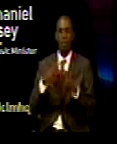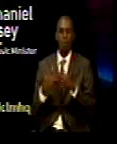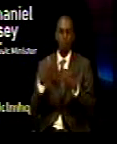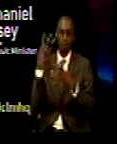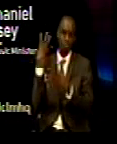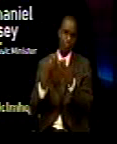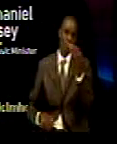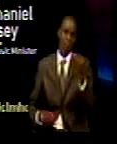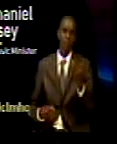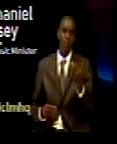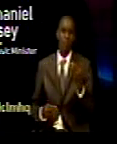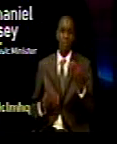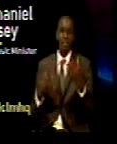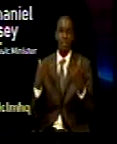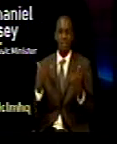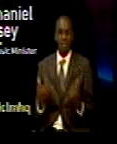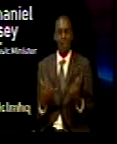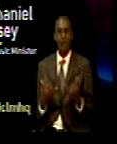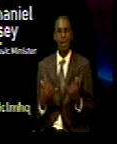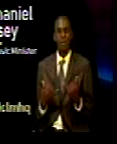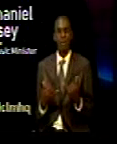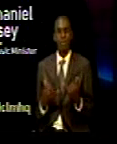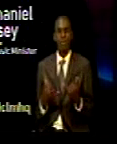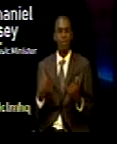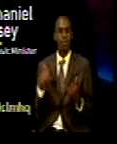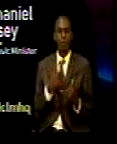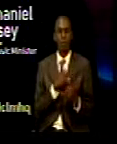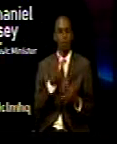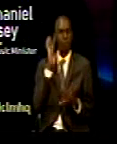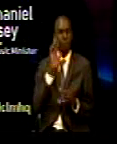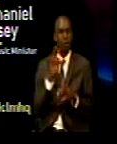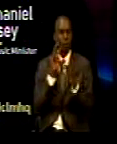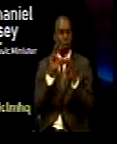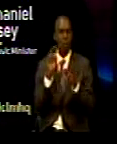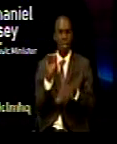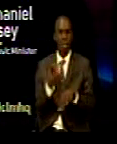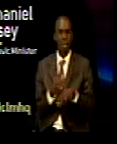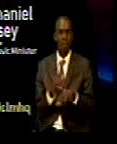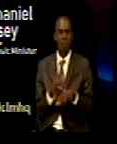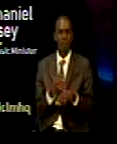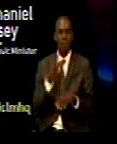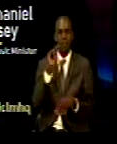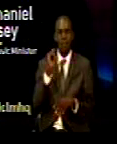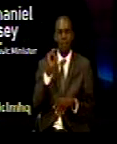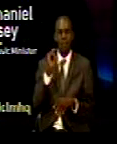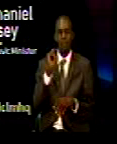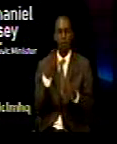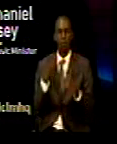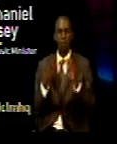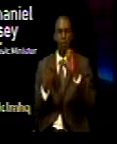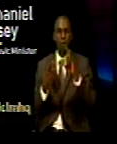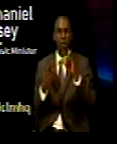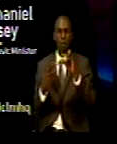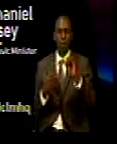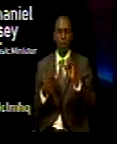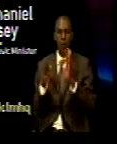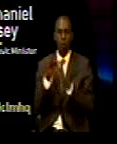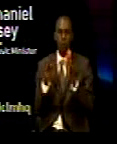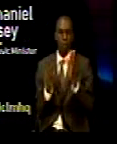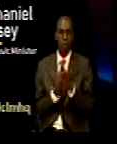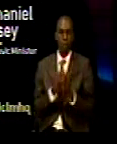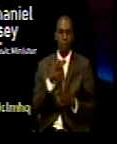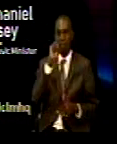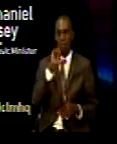take live testimonies. We go straight to Edo State, South South Nigeria. Edo